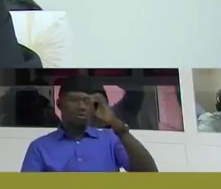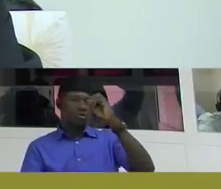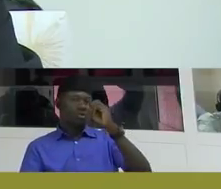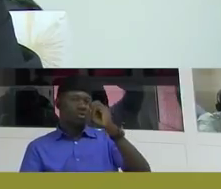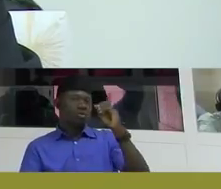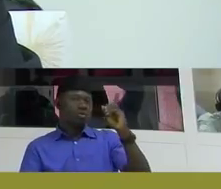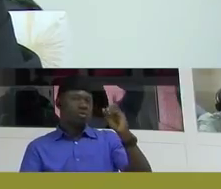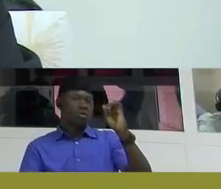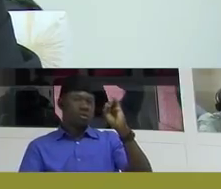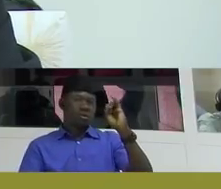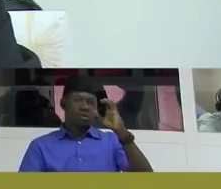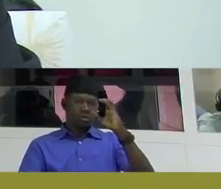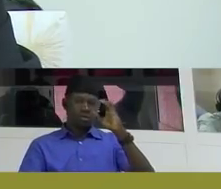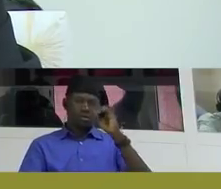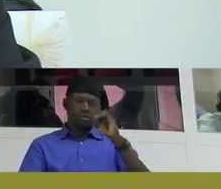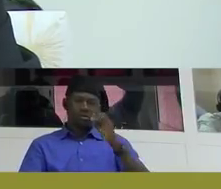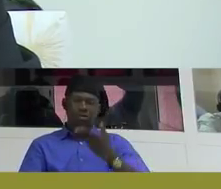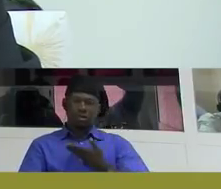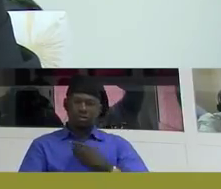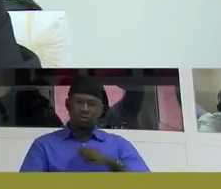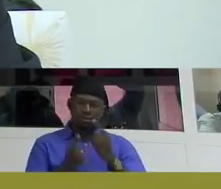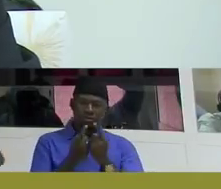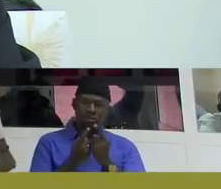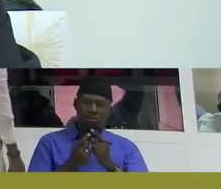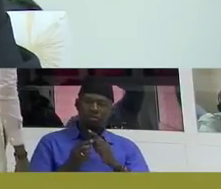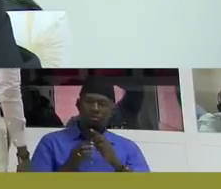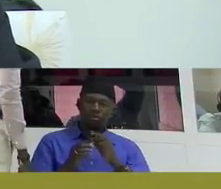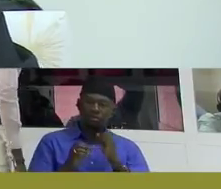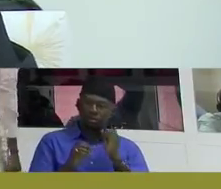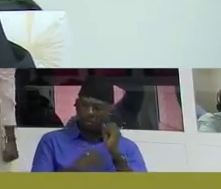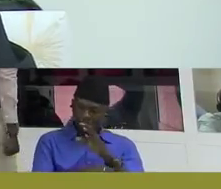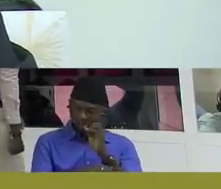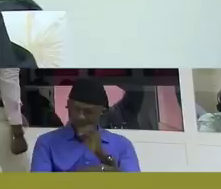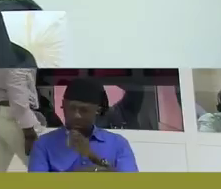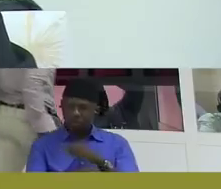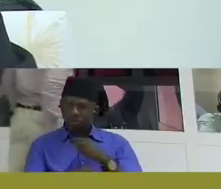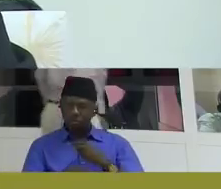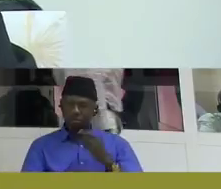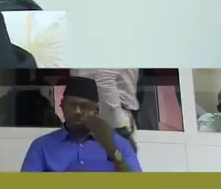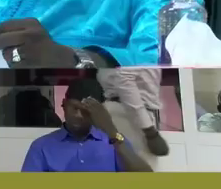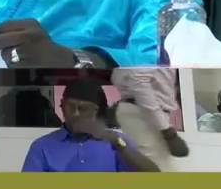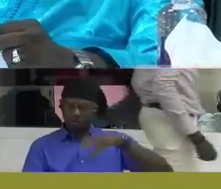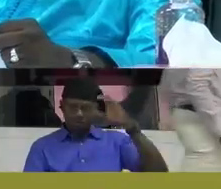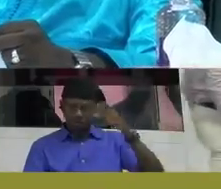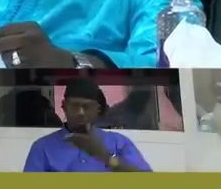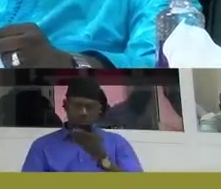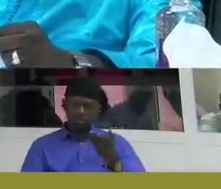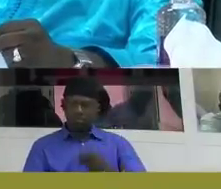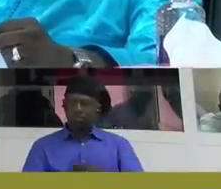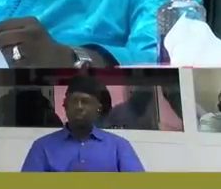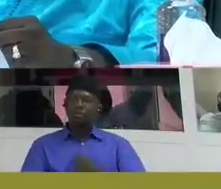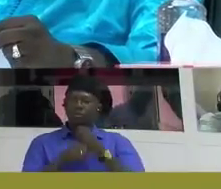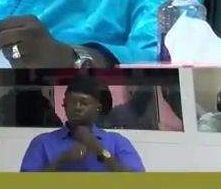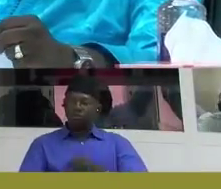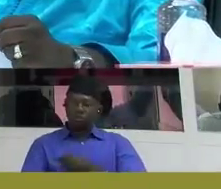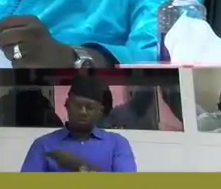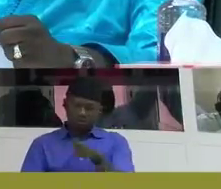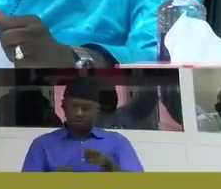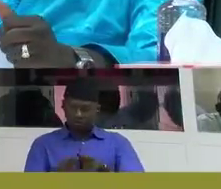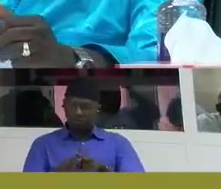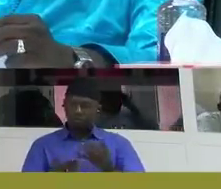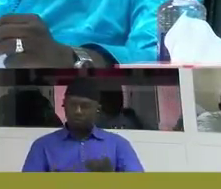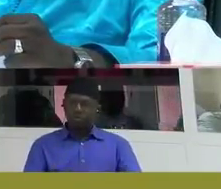an issue to address to the Commission, if we can just allow him to do that. Bishop, you have the floor, please. Thank you, Chairman.